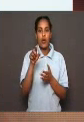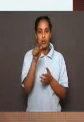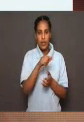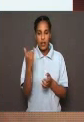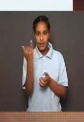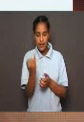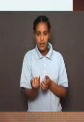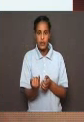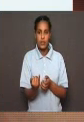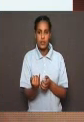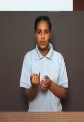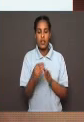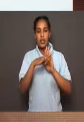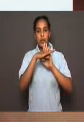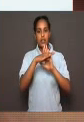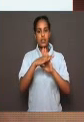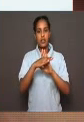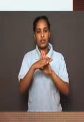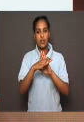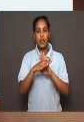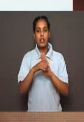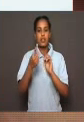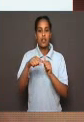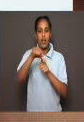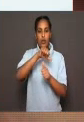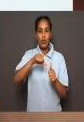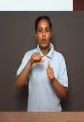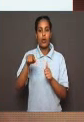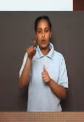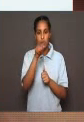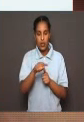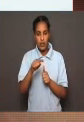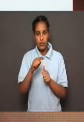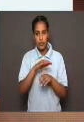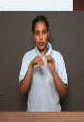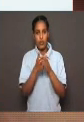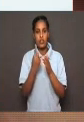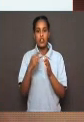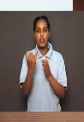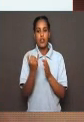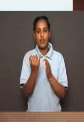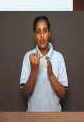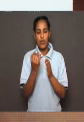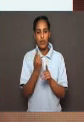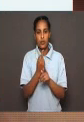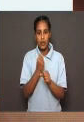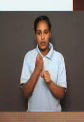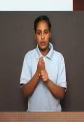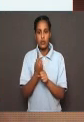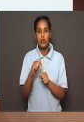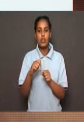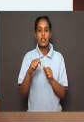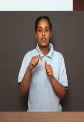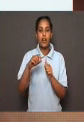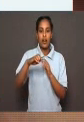diagram represent the atomic orbitals involved in the formation of a